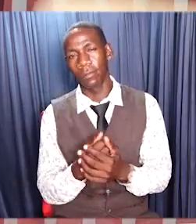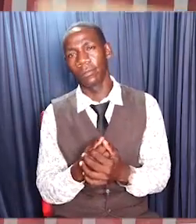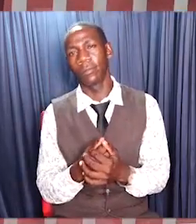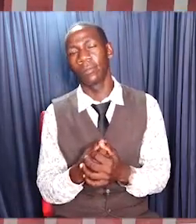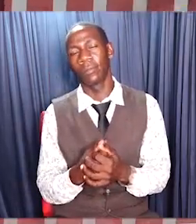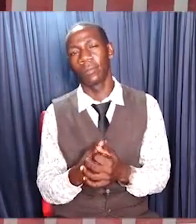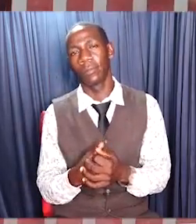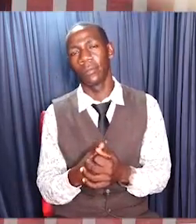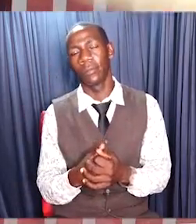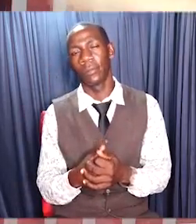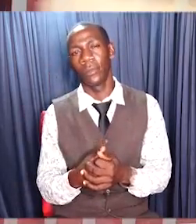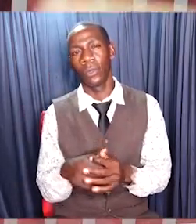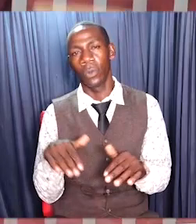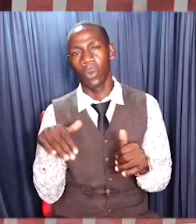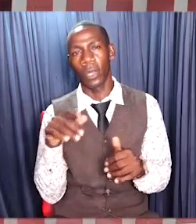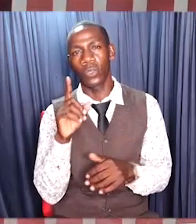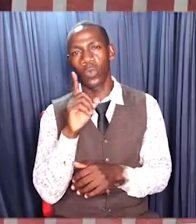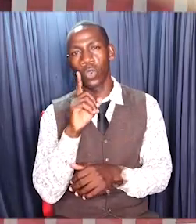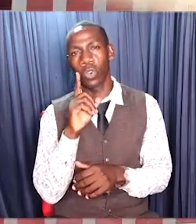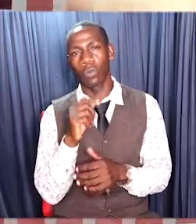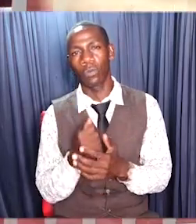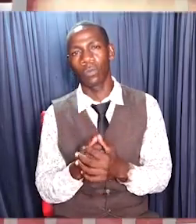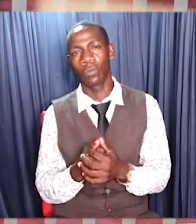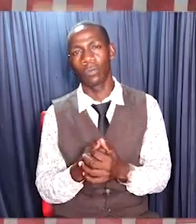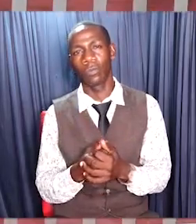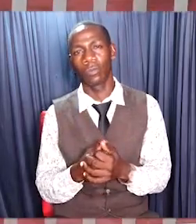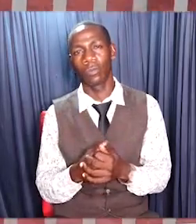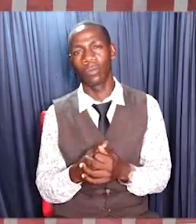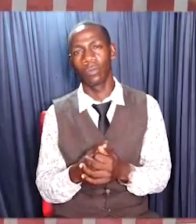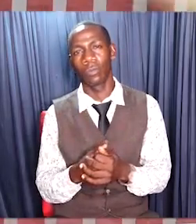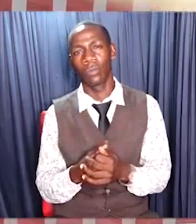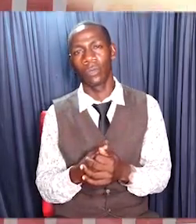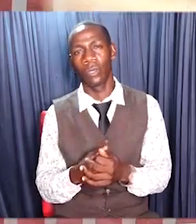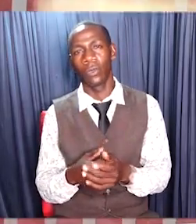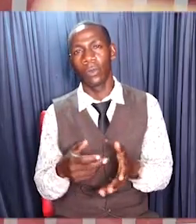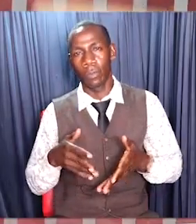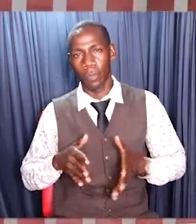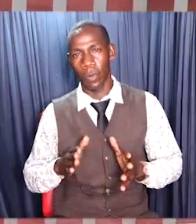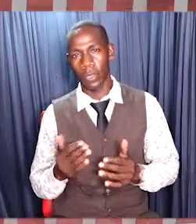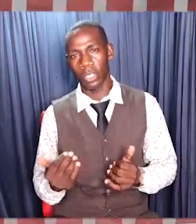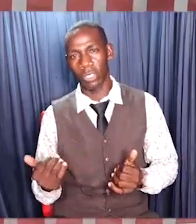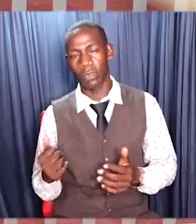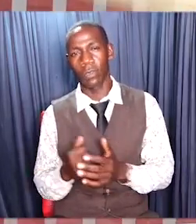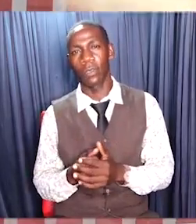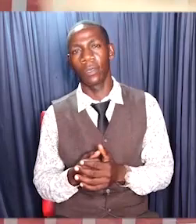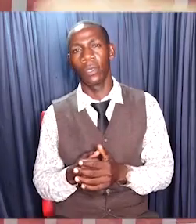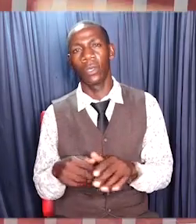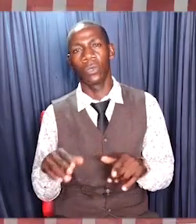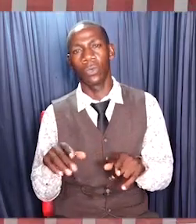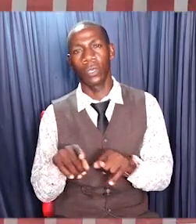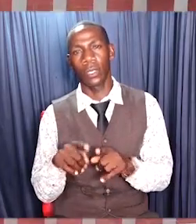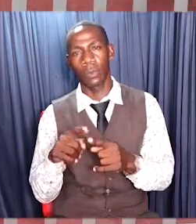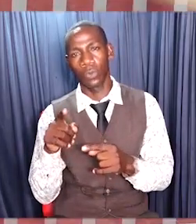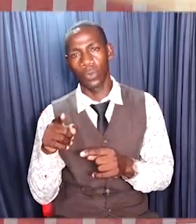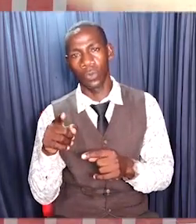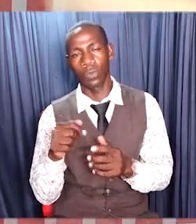fools. Haya ngoje kesho. Now wait for it. Takuja sangmana. You're going to get a child. Atakutenda hivyo hivyo. Who